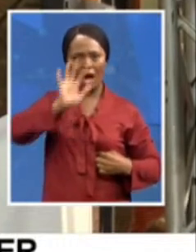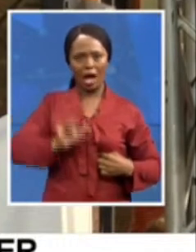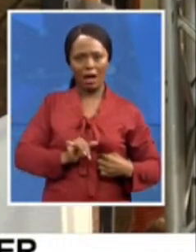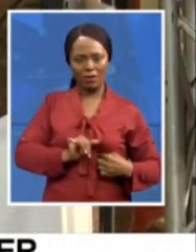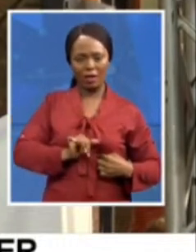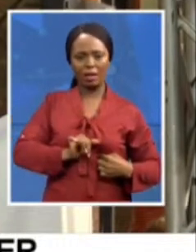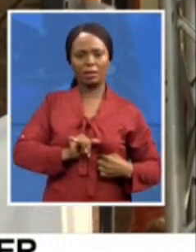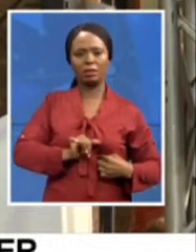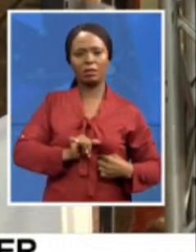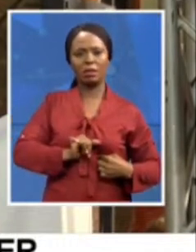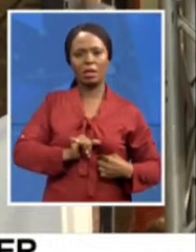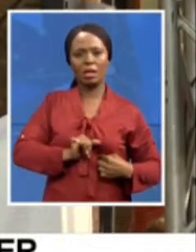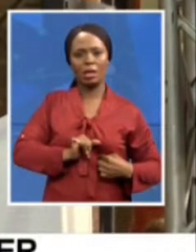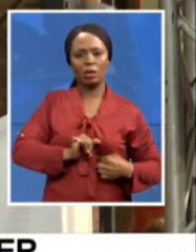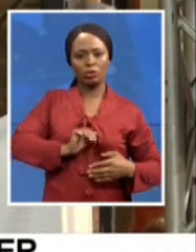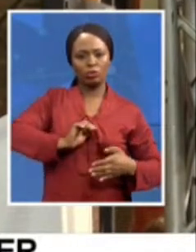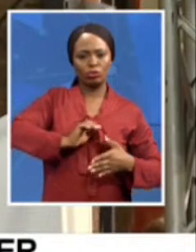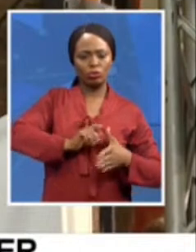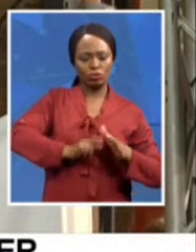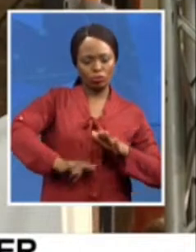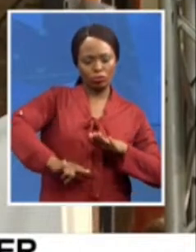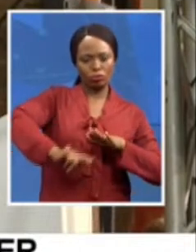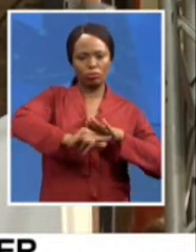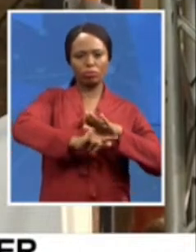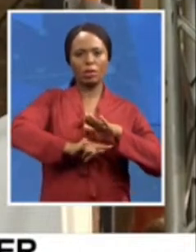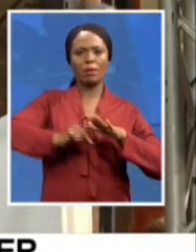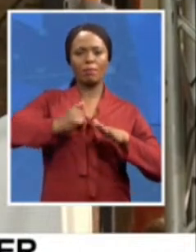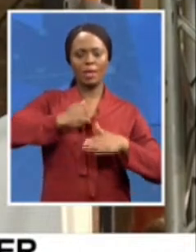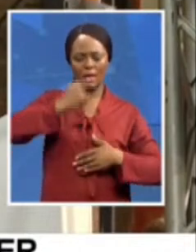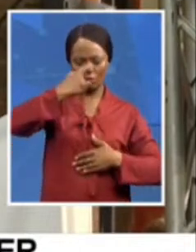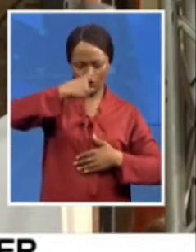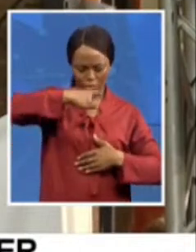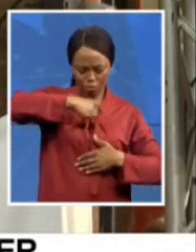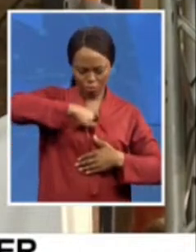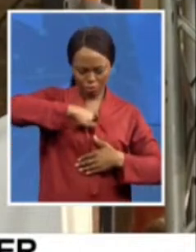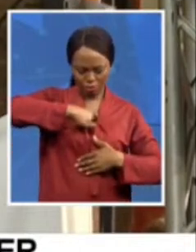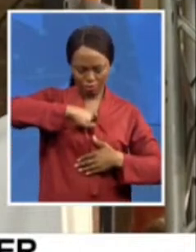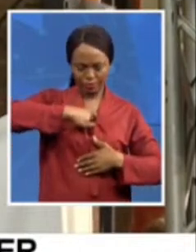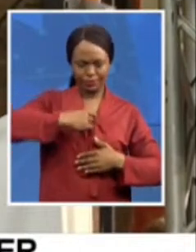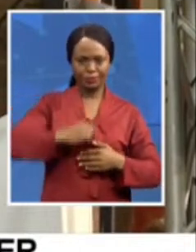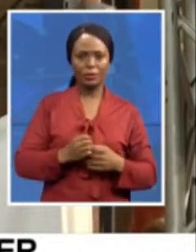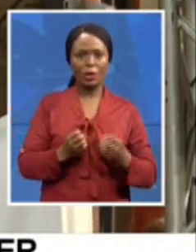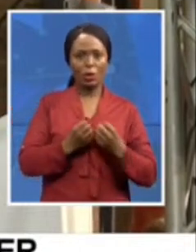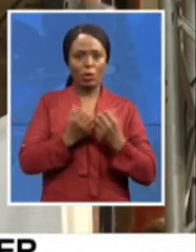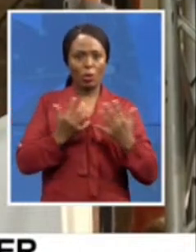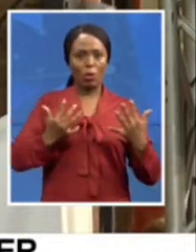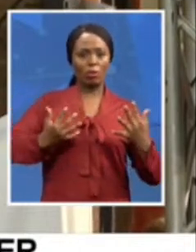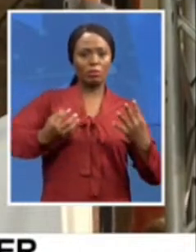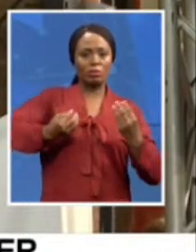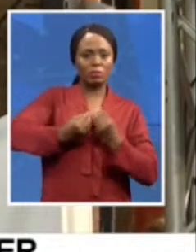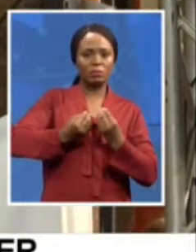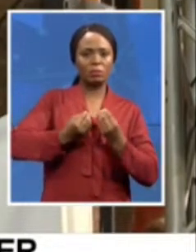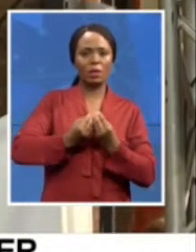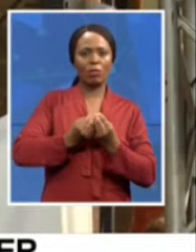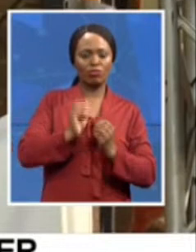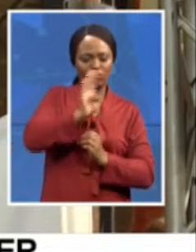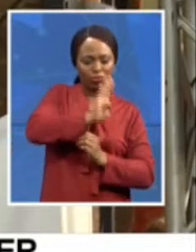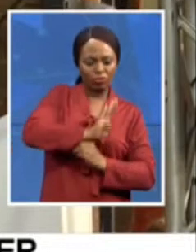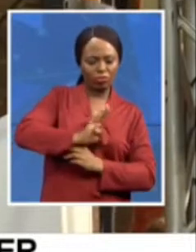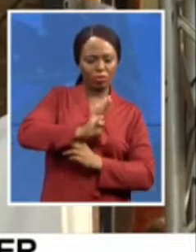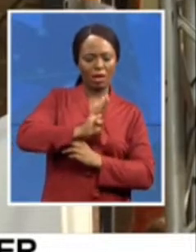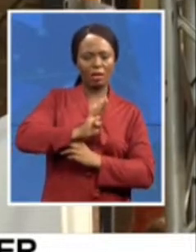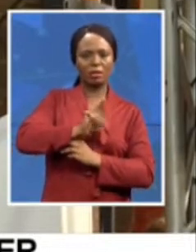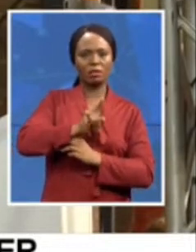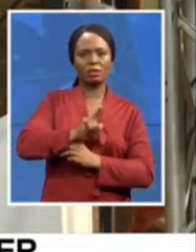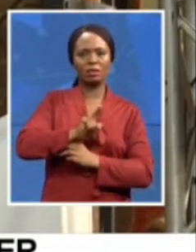A baobab tree, mighty in stature, its heavenward branches caressing the skyline's lips, giving succor to the nesting